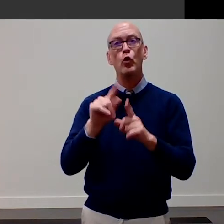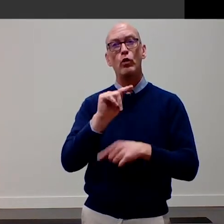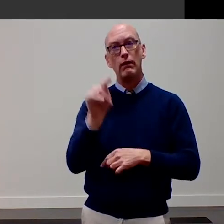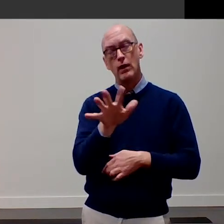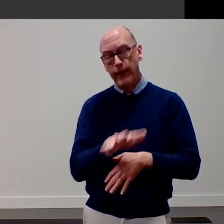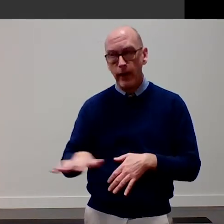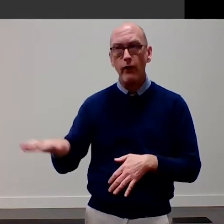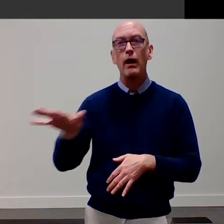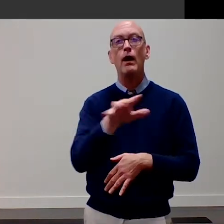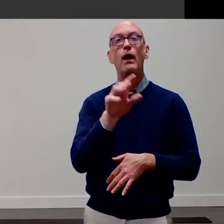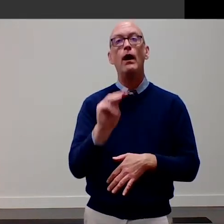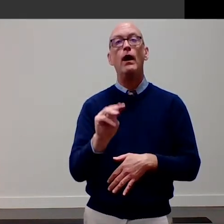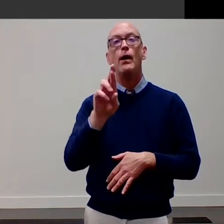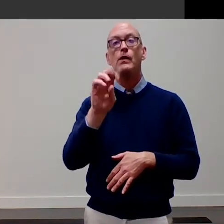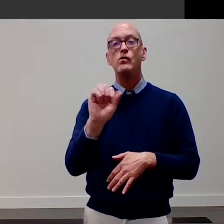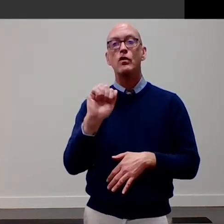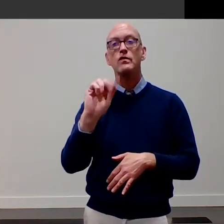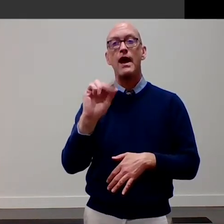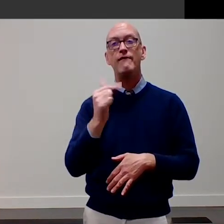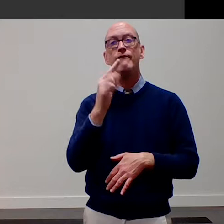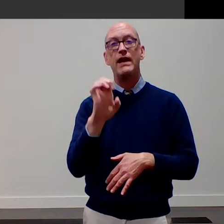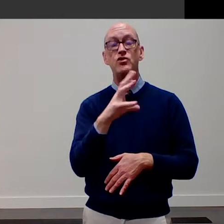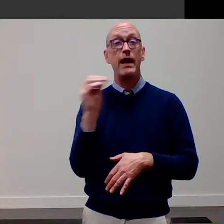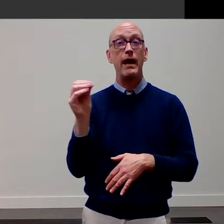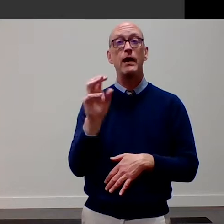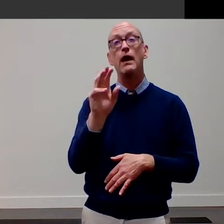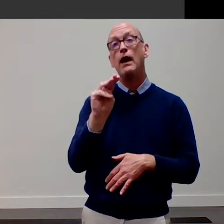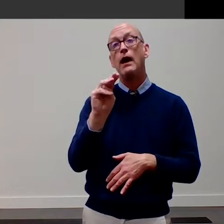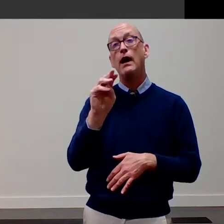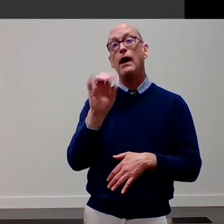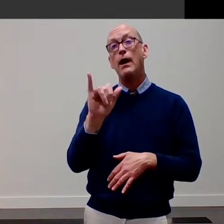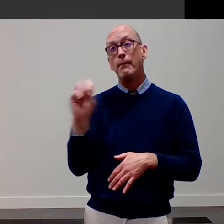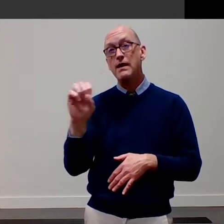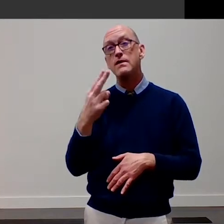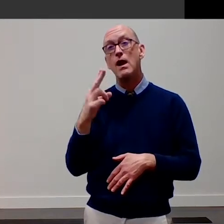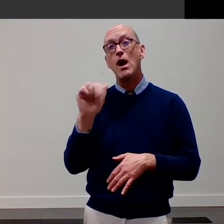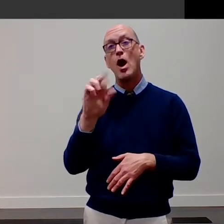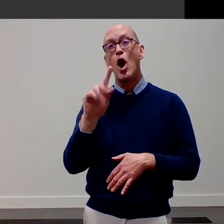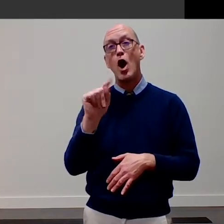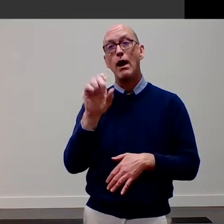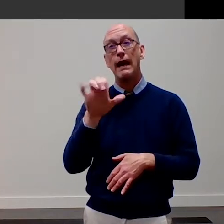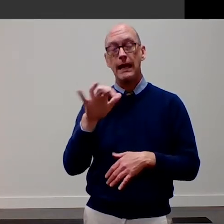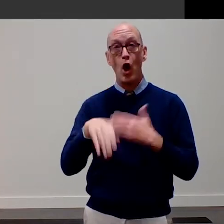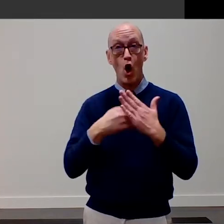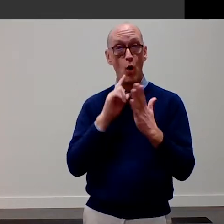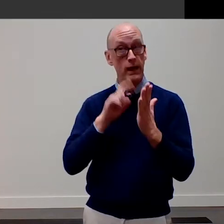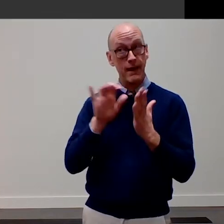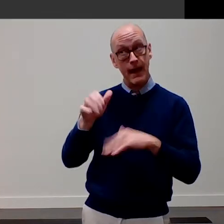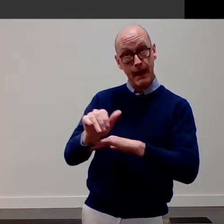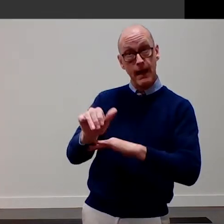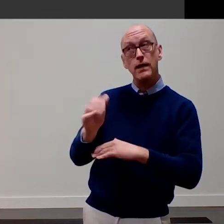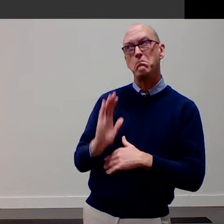area. Mr. Savage, along with Ms. Huntley and some of the others were all recognized on that night. And